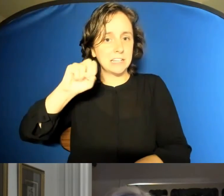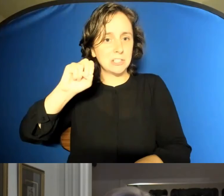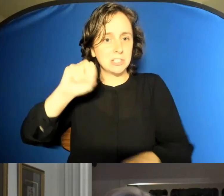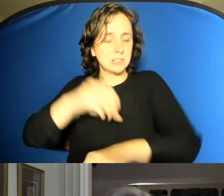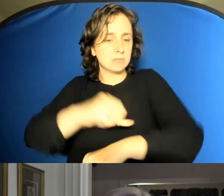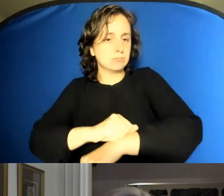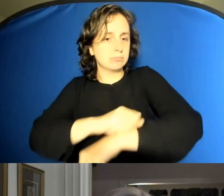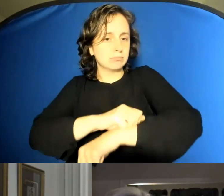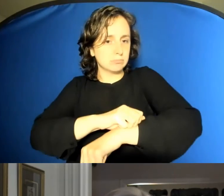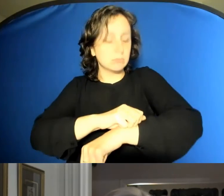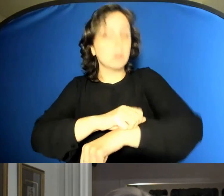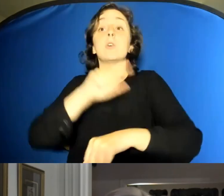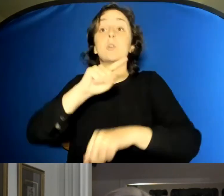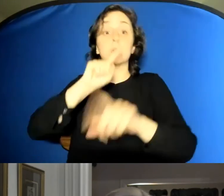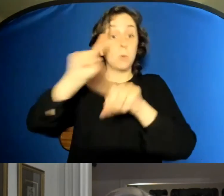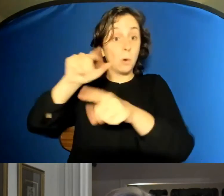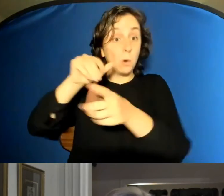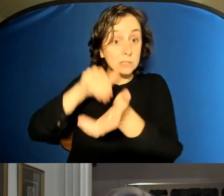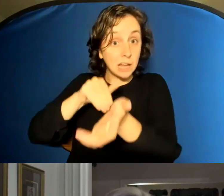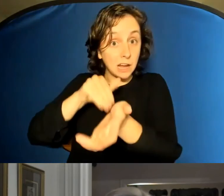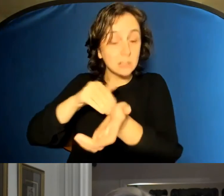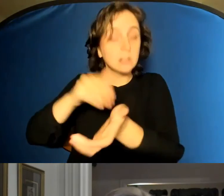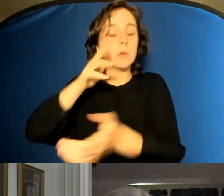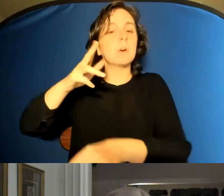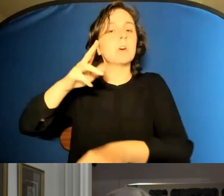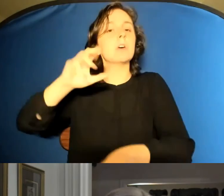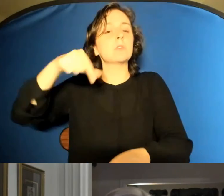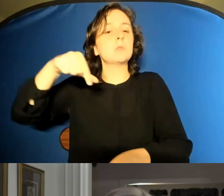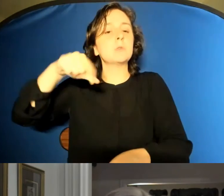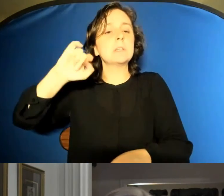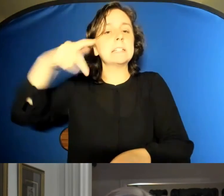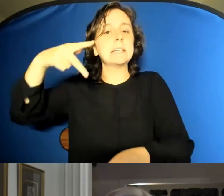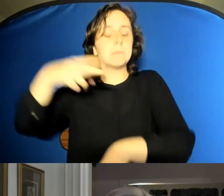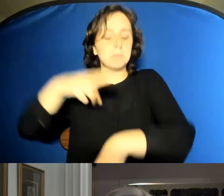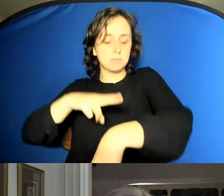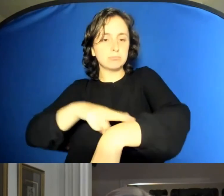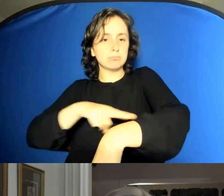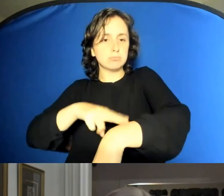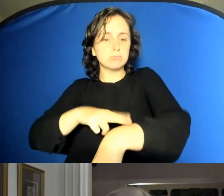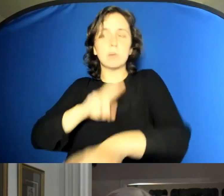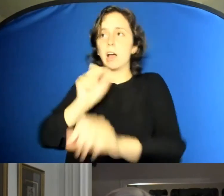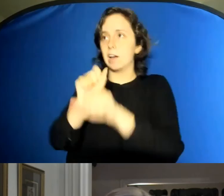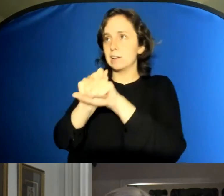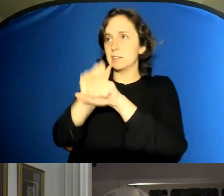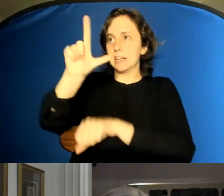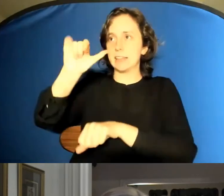swabbed and sent to a lab. Is that correct? Yes, that is totally correct.